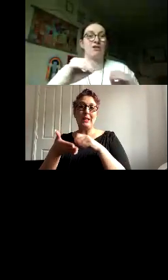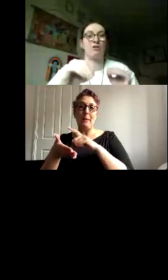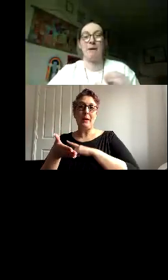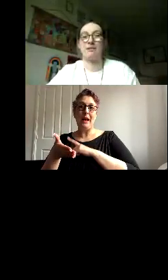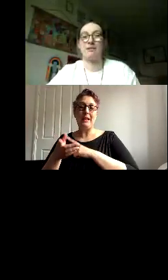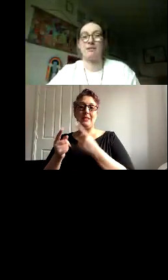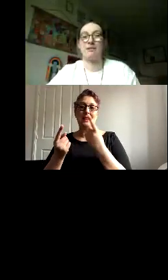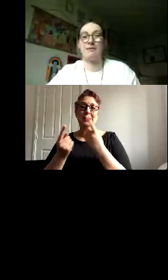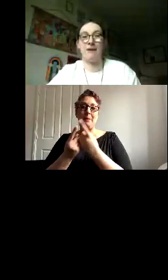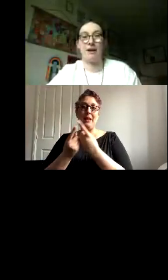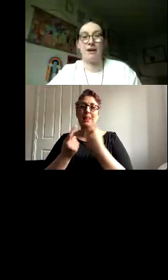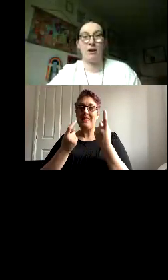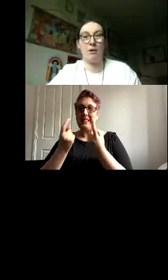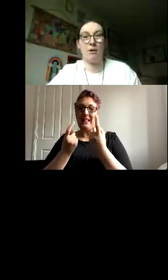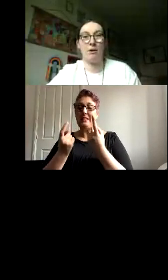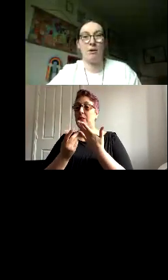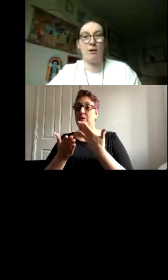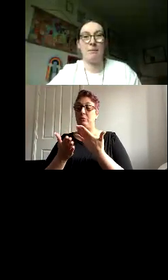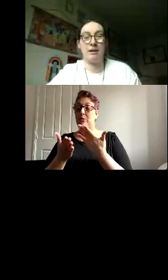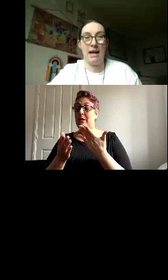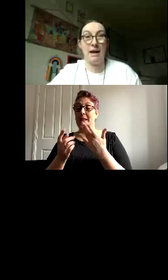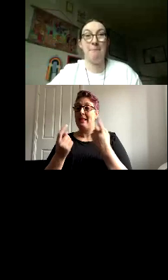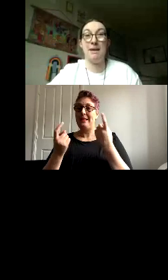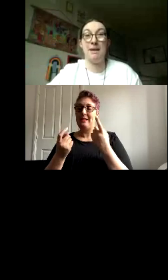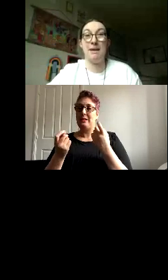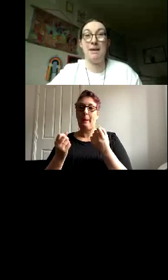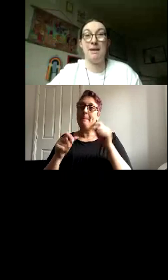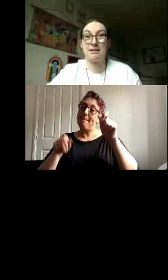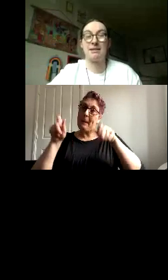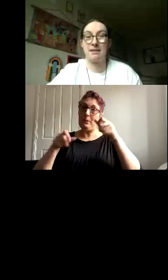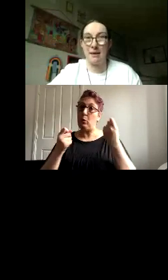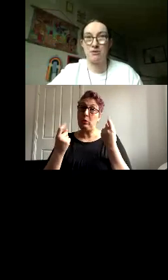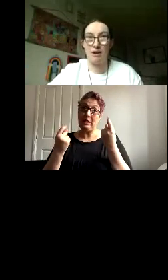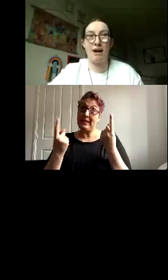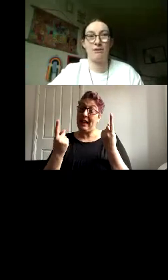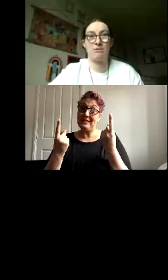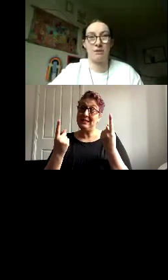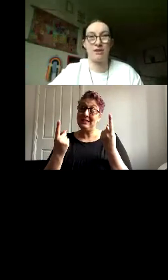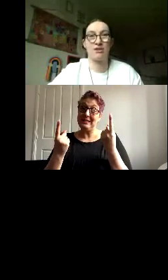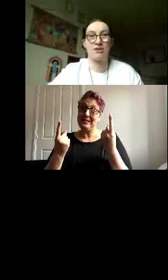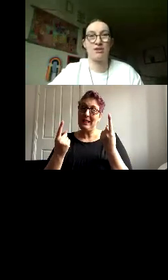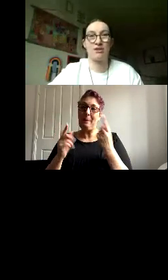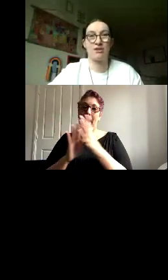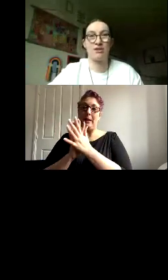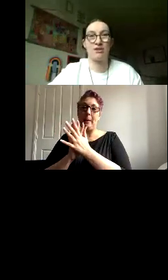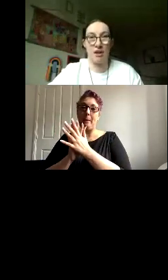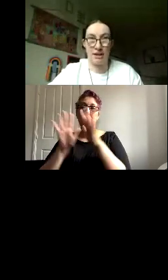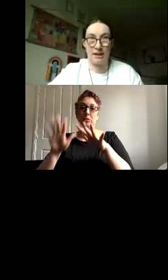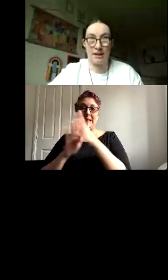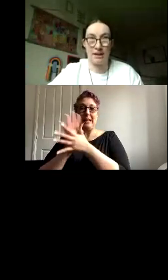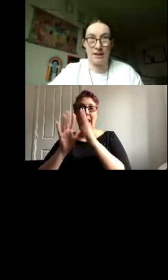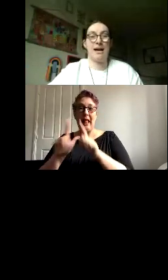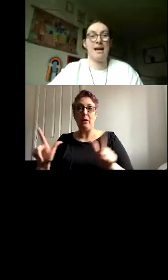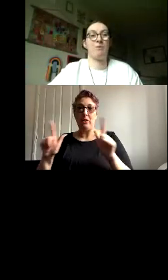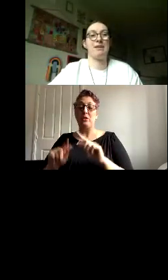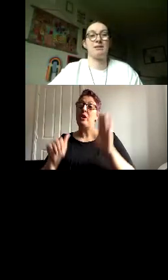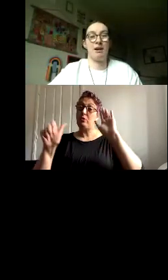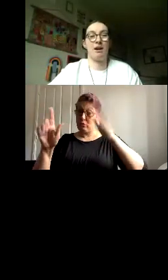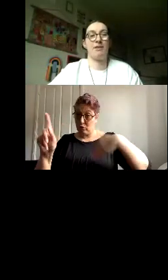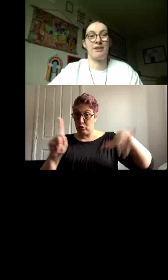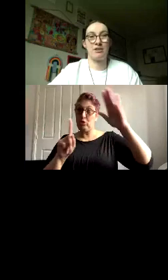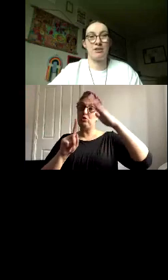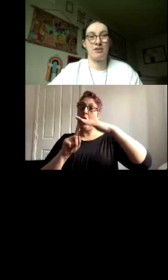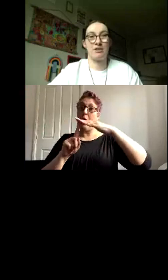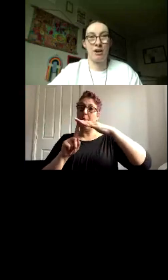some very common misconceptions around British Sign Language. So if we start at the top,